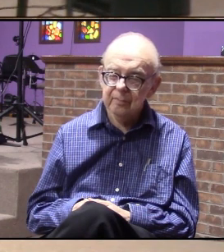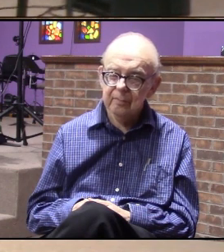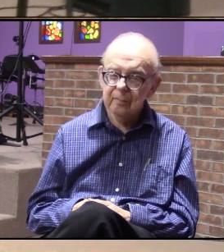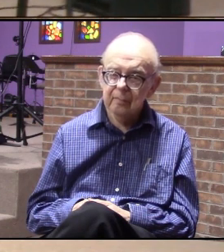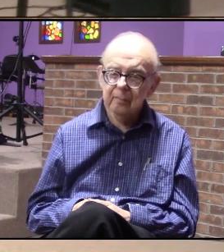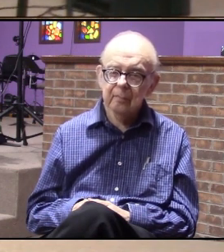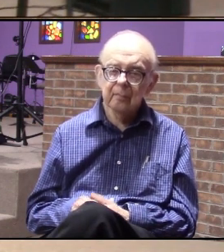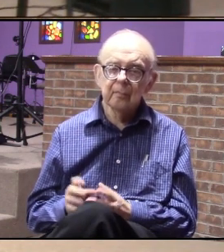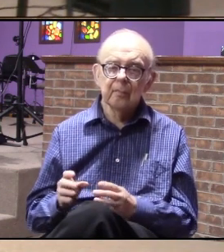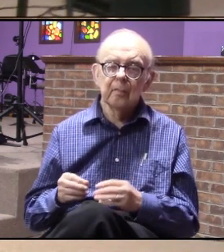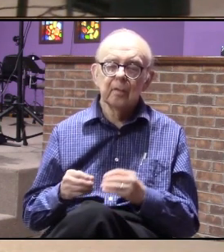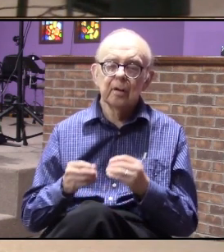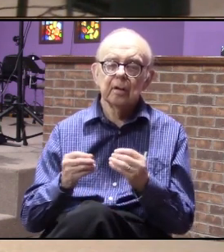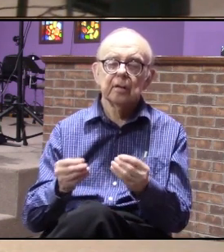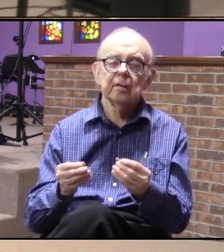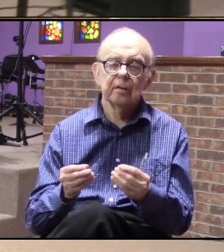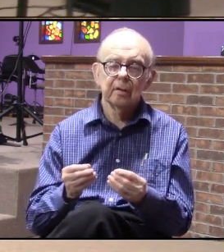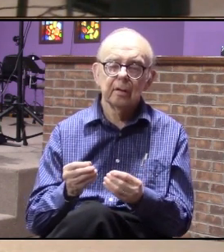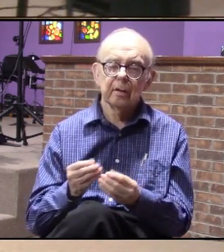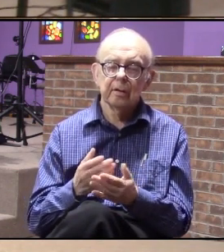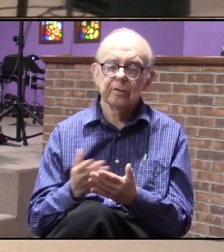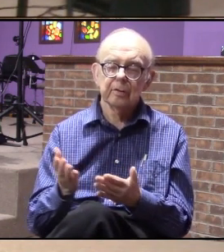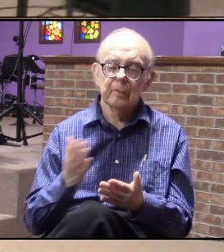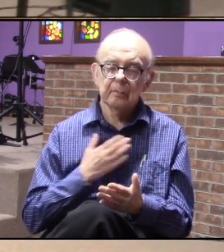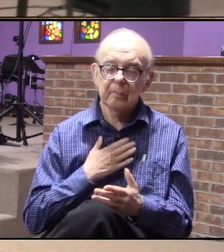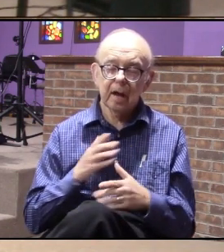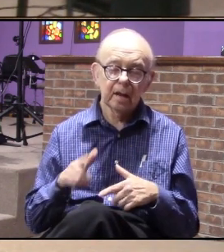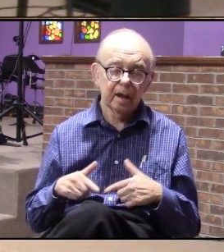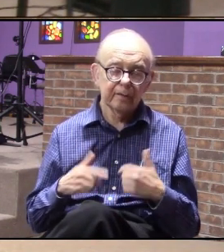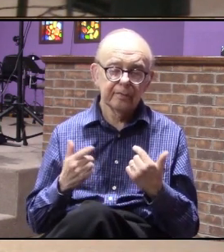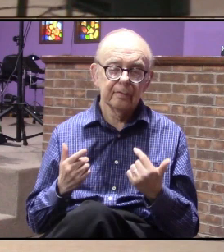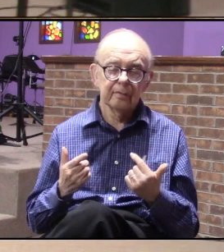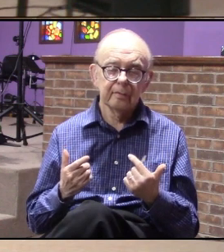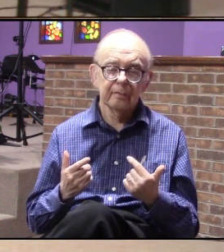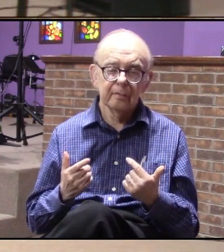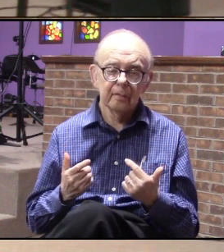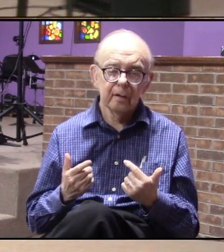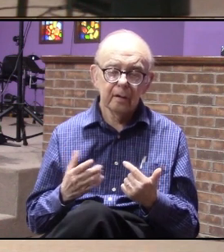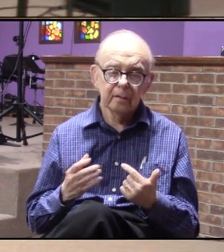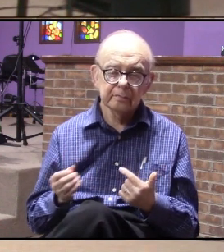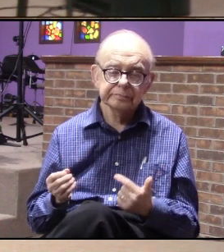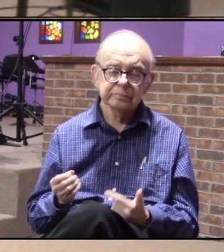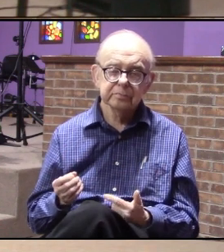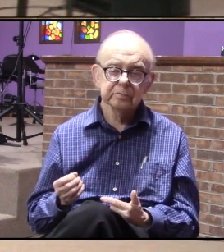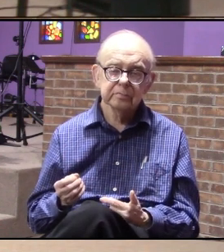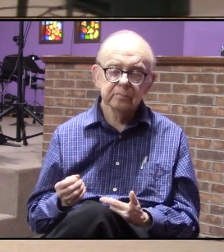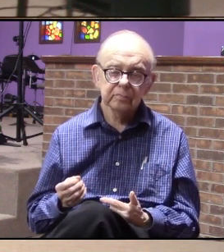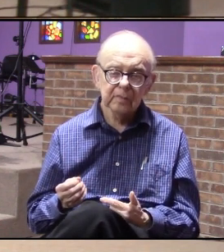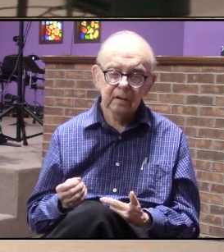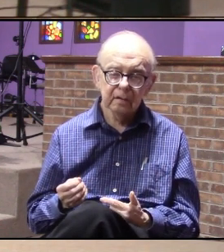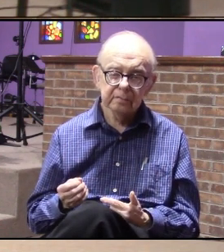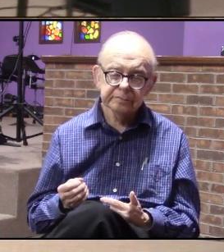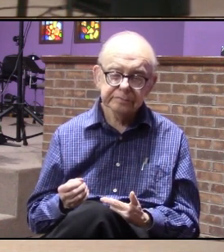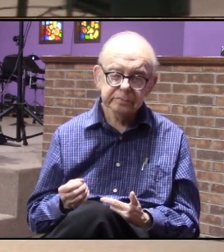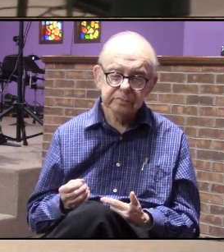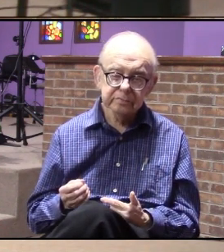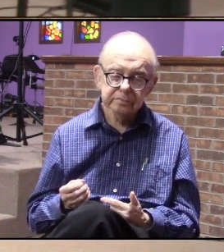I've given you some of my life. And